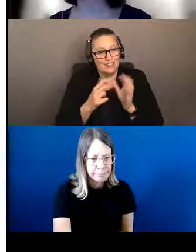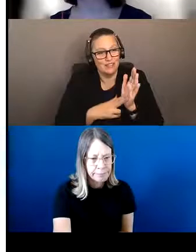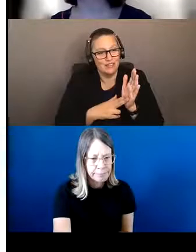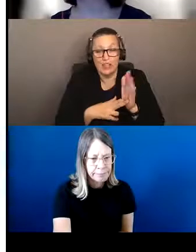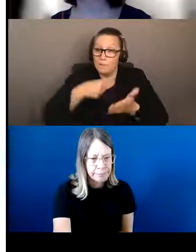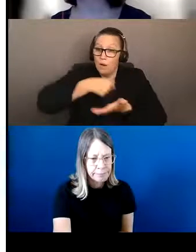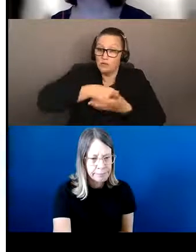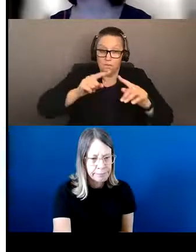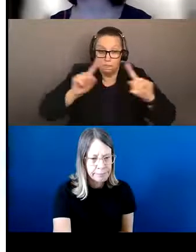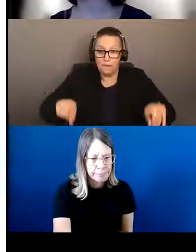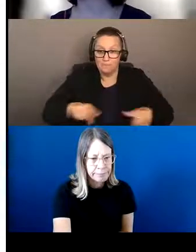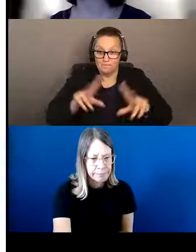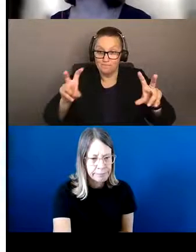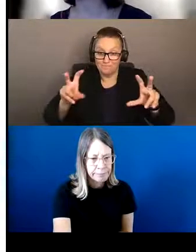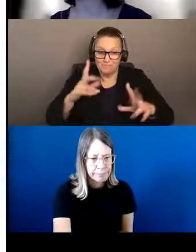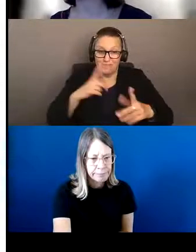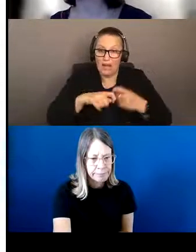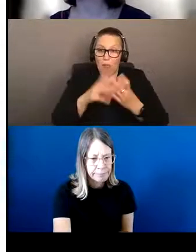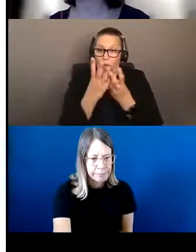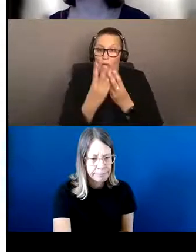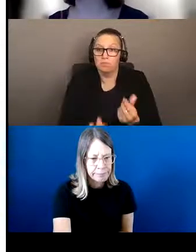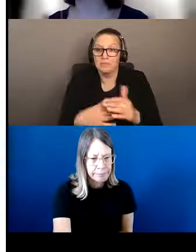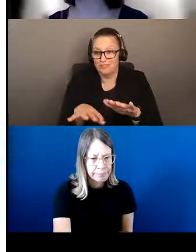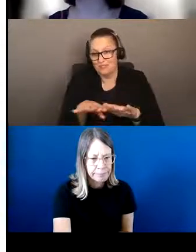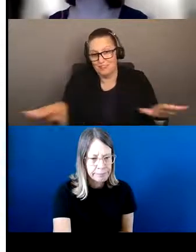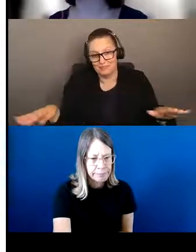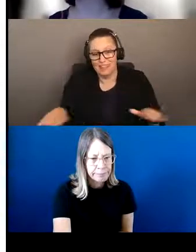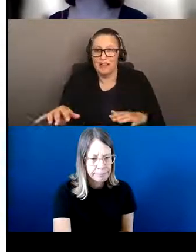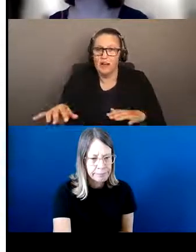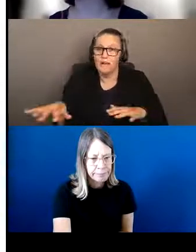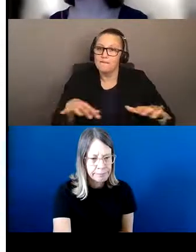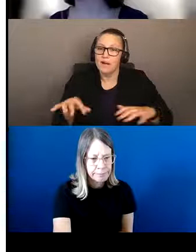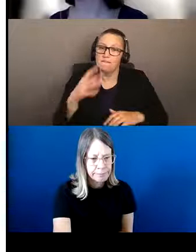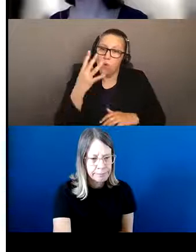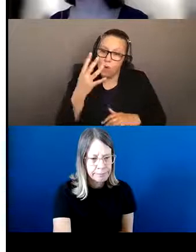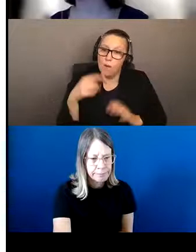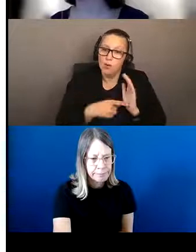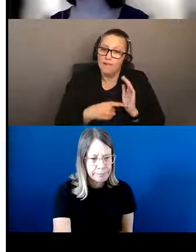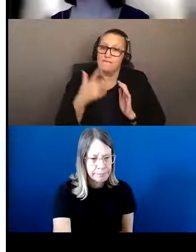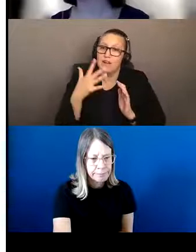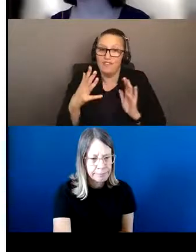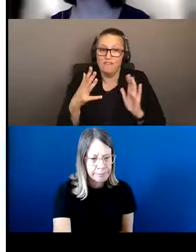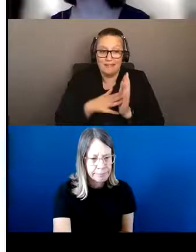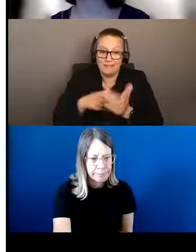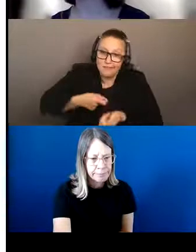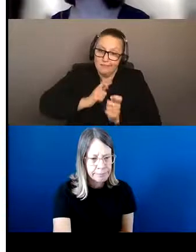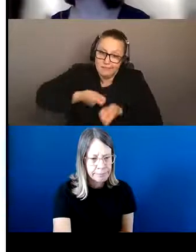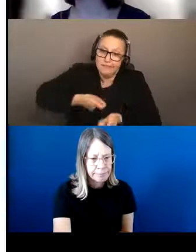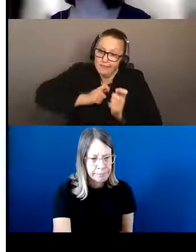famously literally went to the ground. A large 4.5-metre trench was dug and the sculpture was buried in a park in